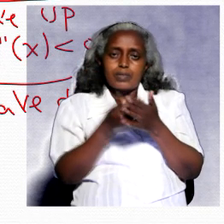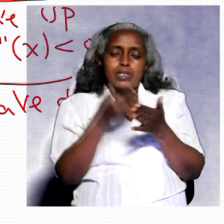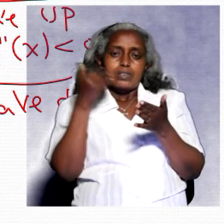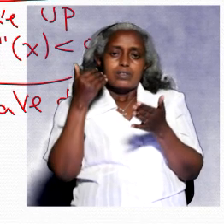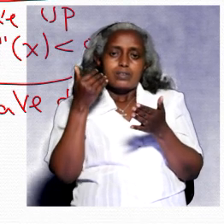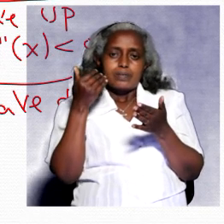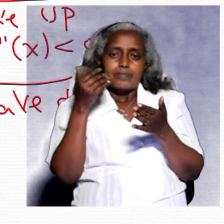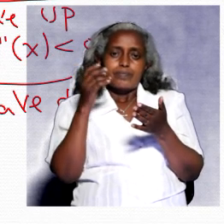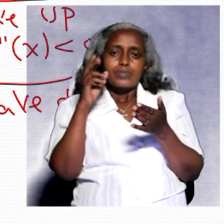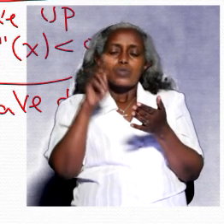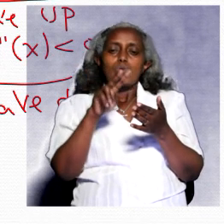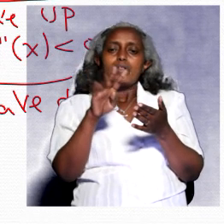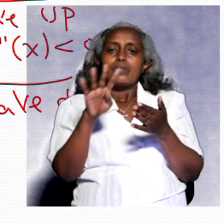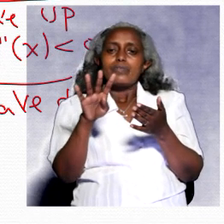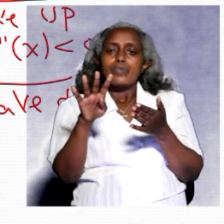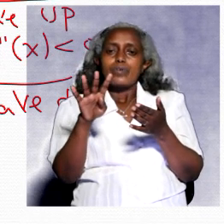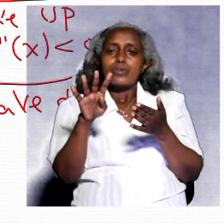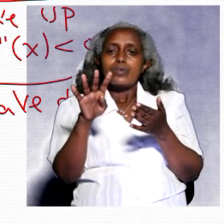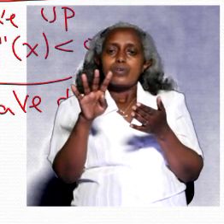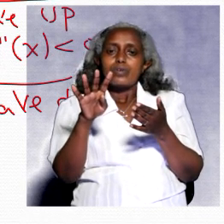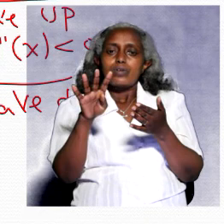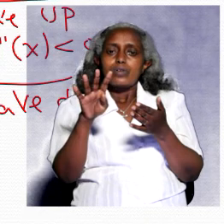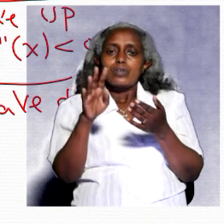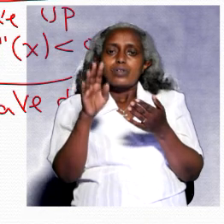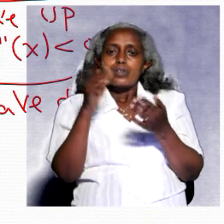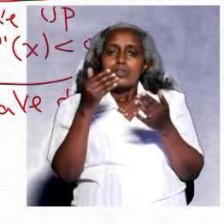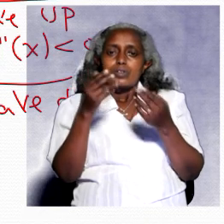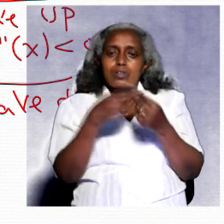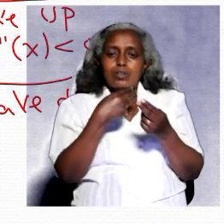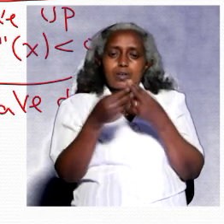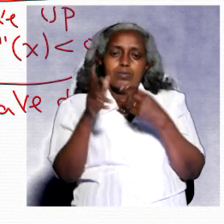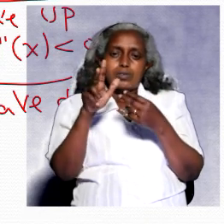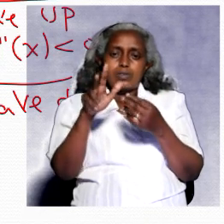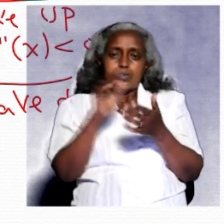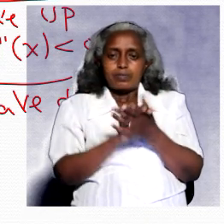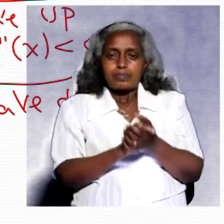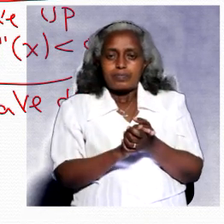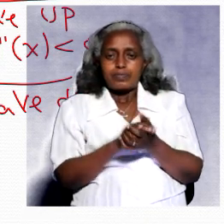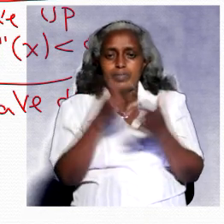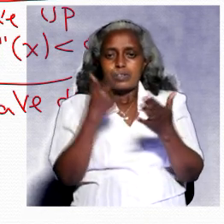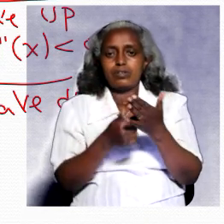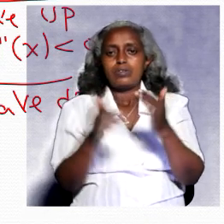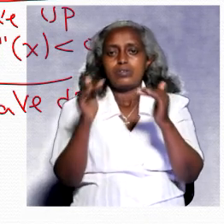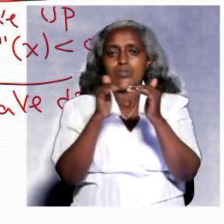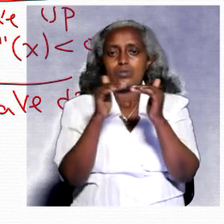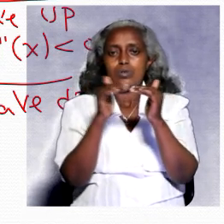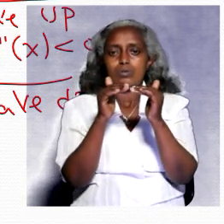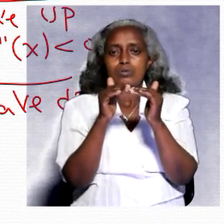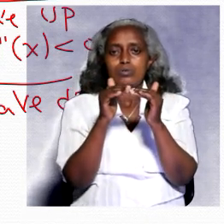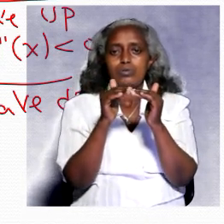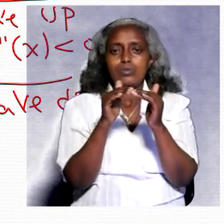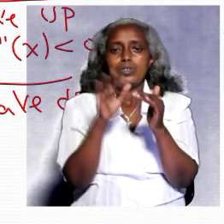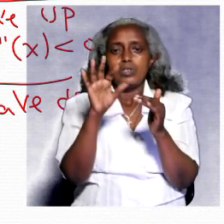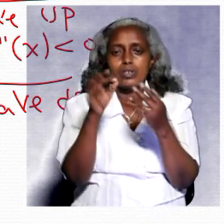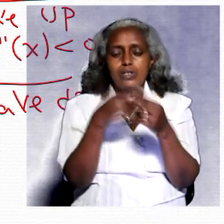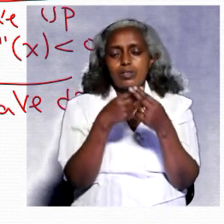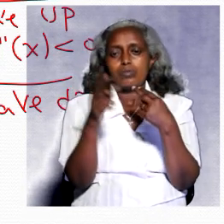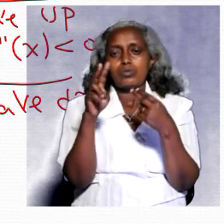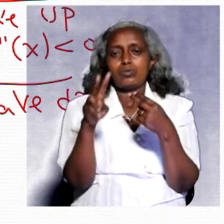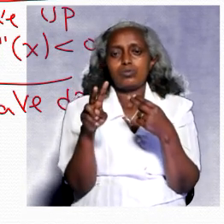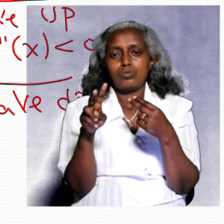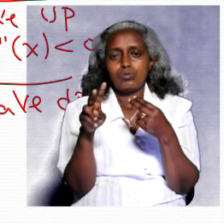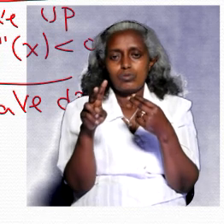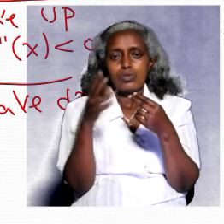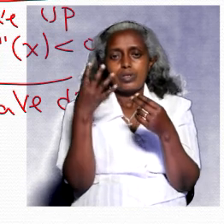minus 24 times 3. This equal to 9 times 2, it